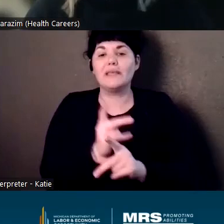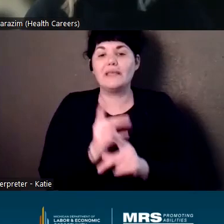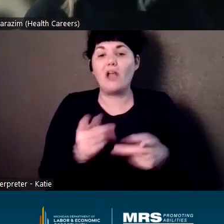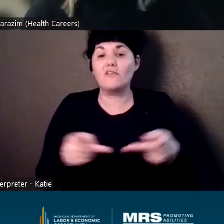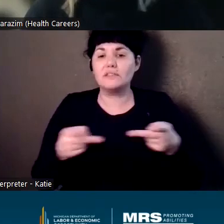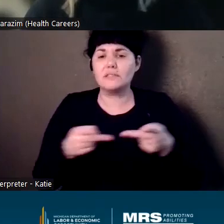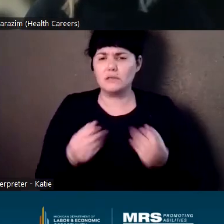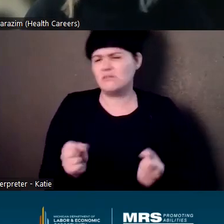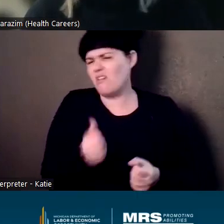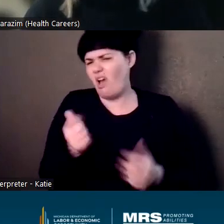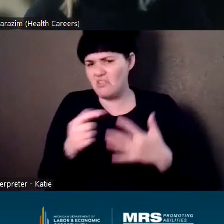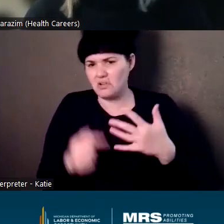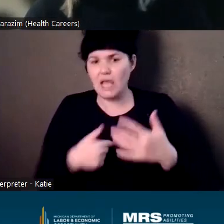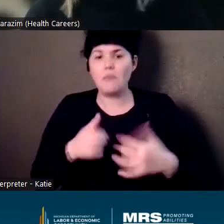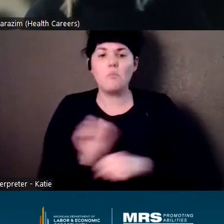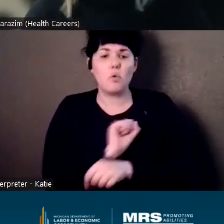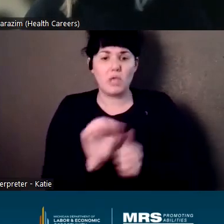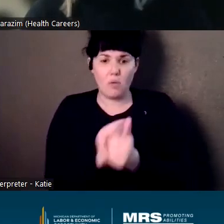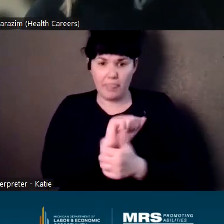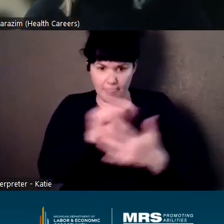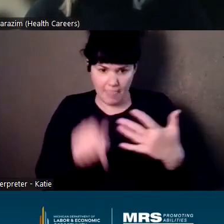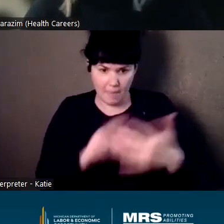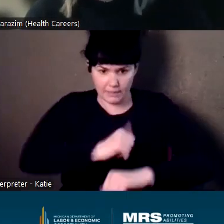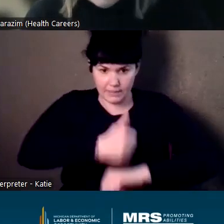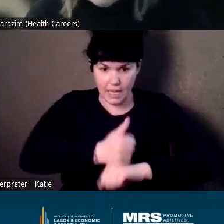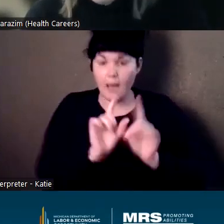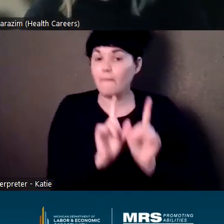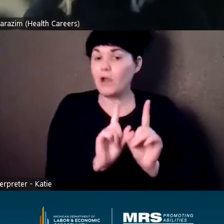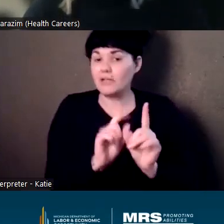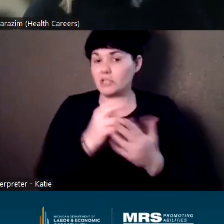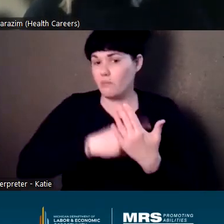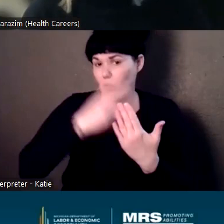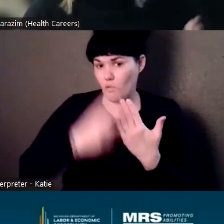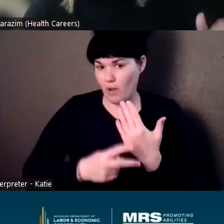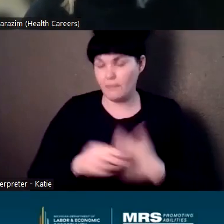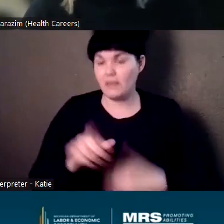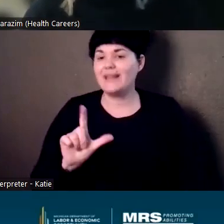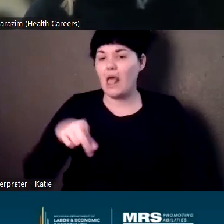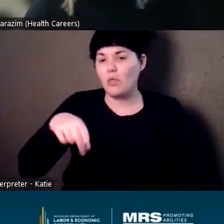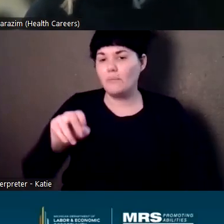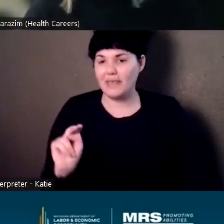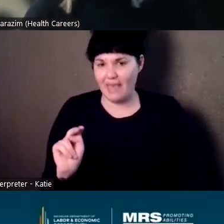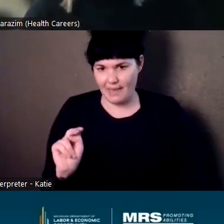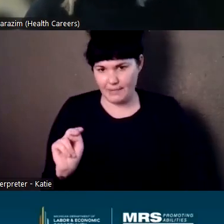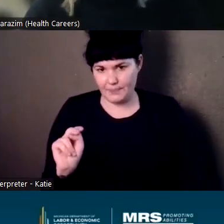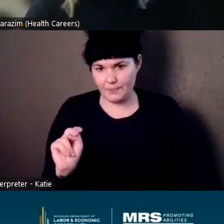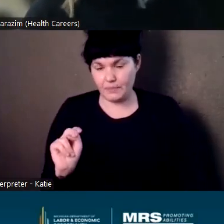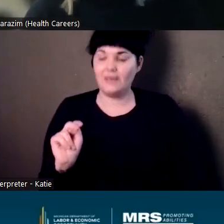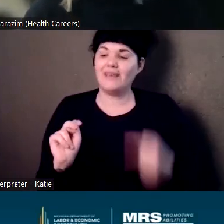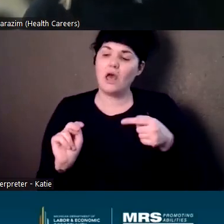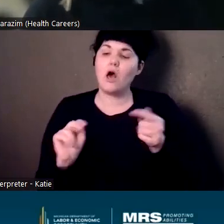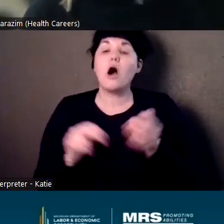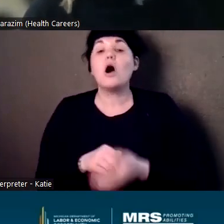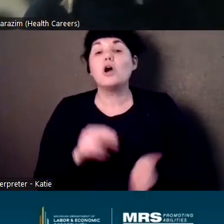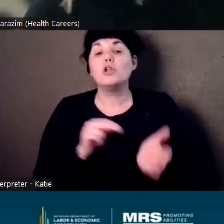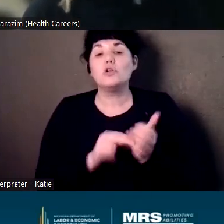on establishing an apprenticeship in LPN, so that a nurse aide through an